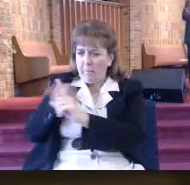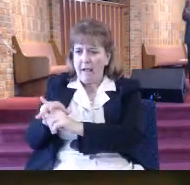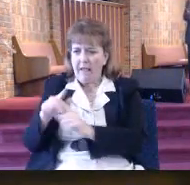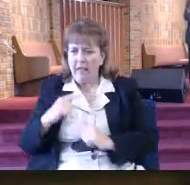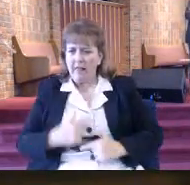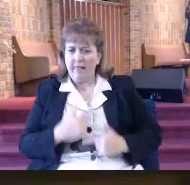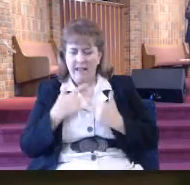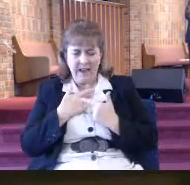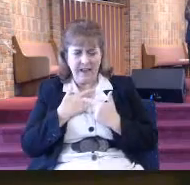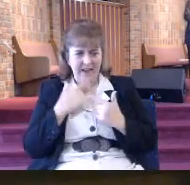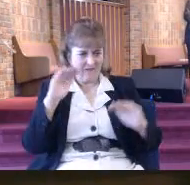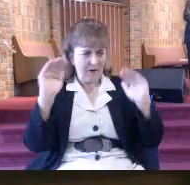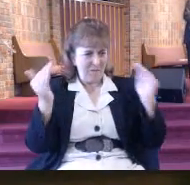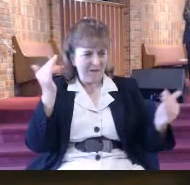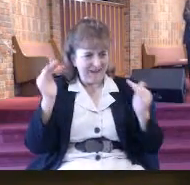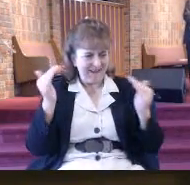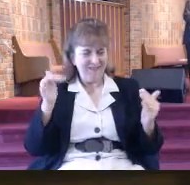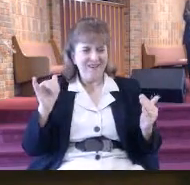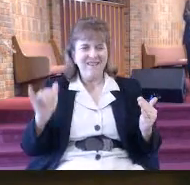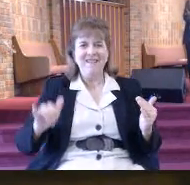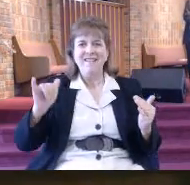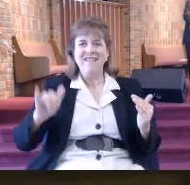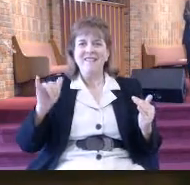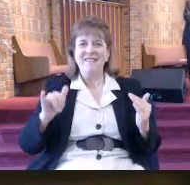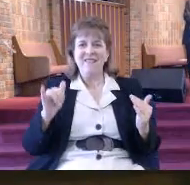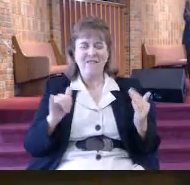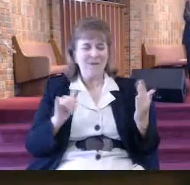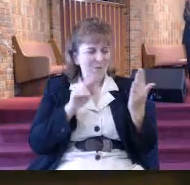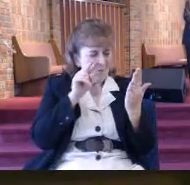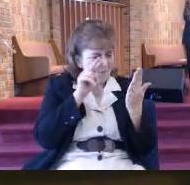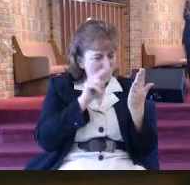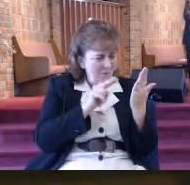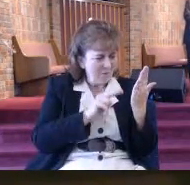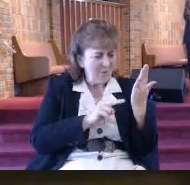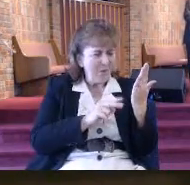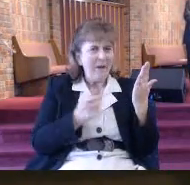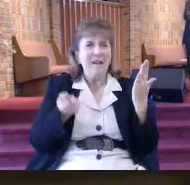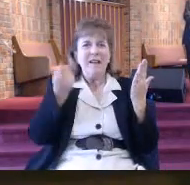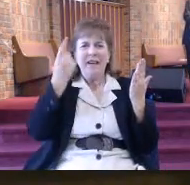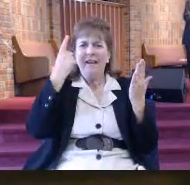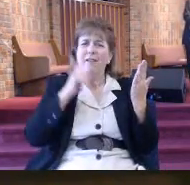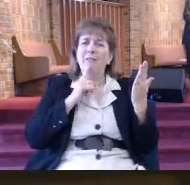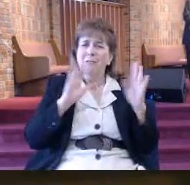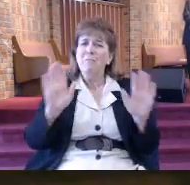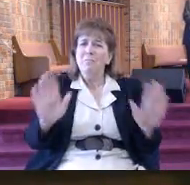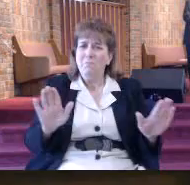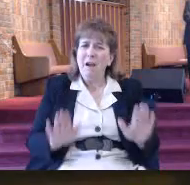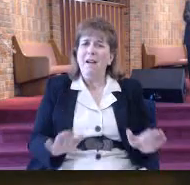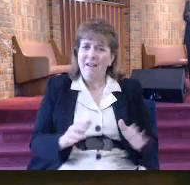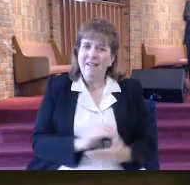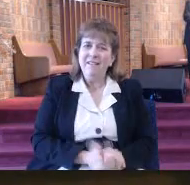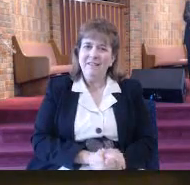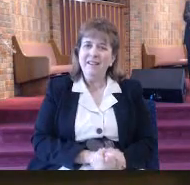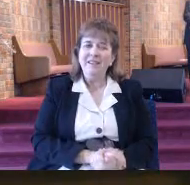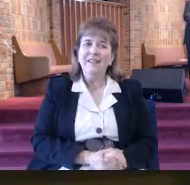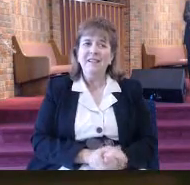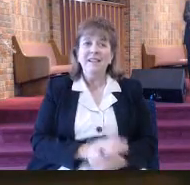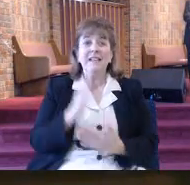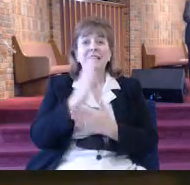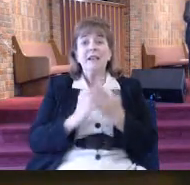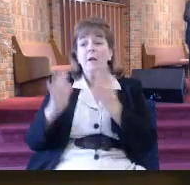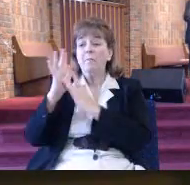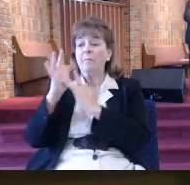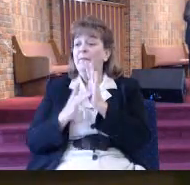that you get for your time in reading them is just marvelous. Some of the parables of Jesus